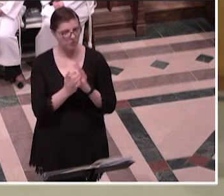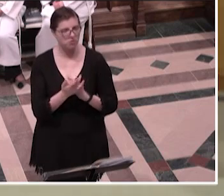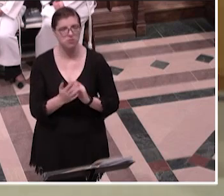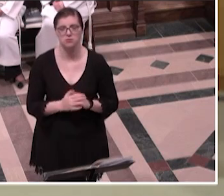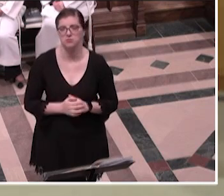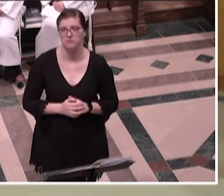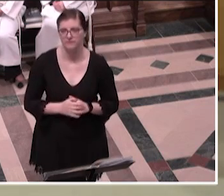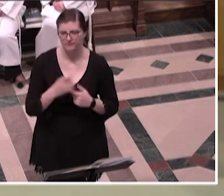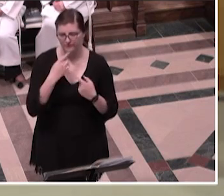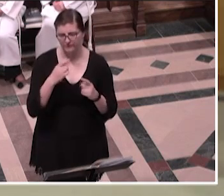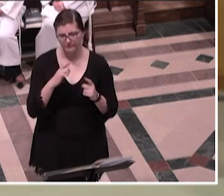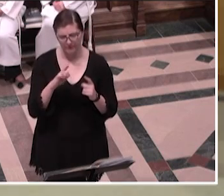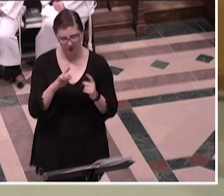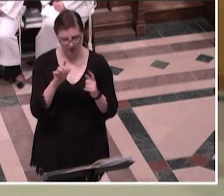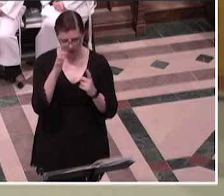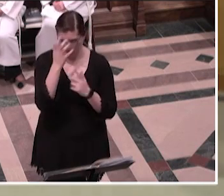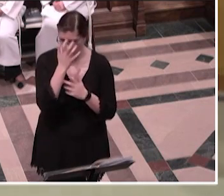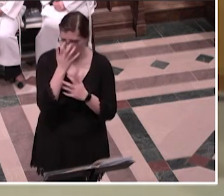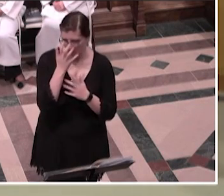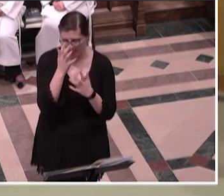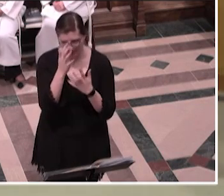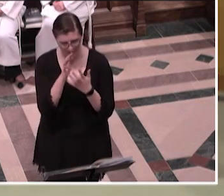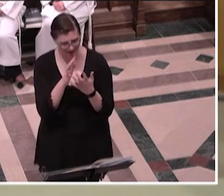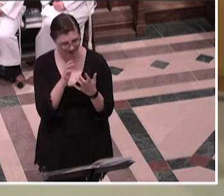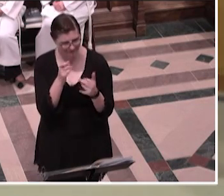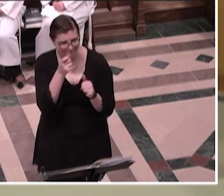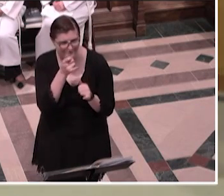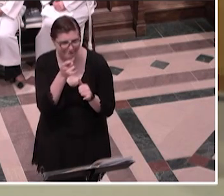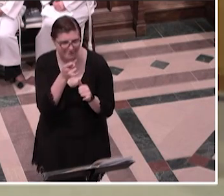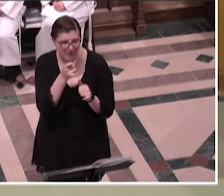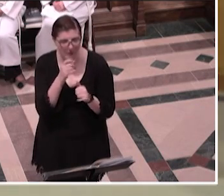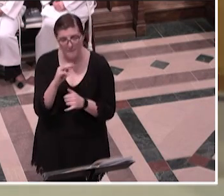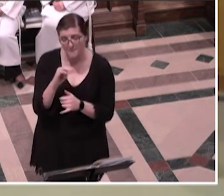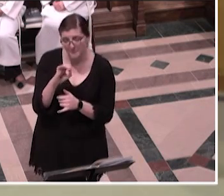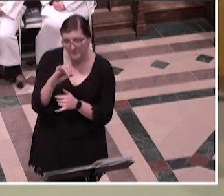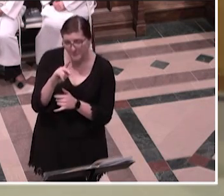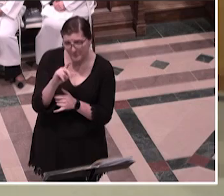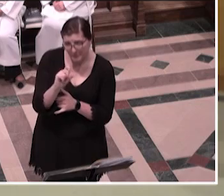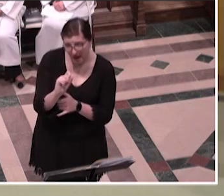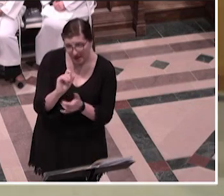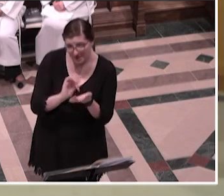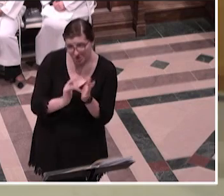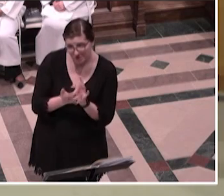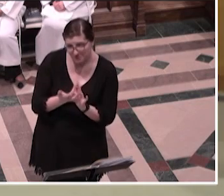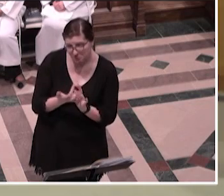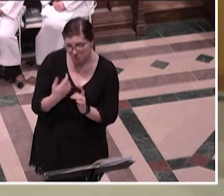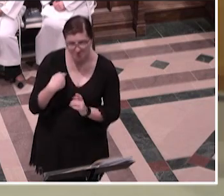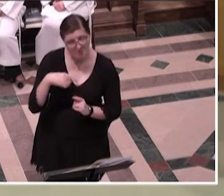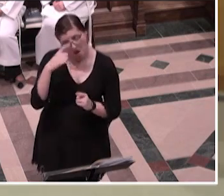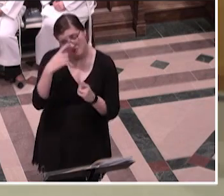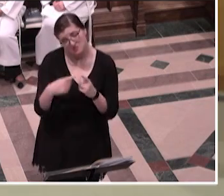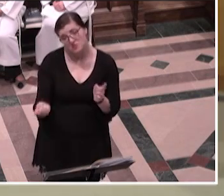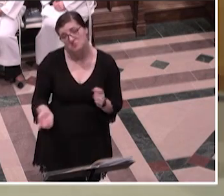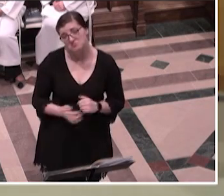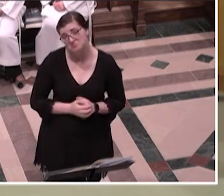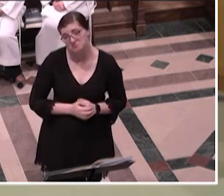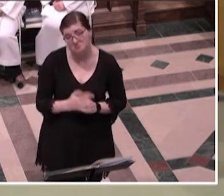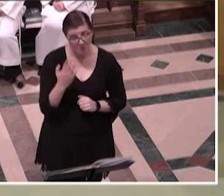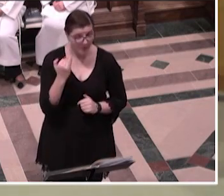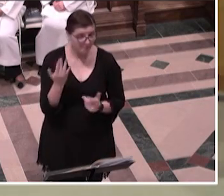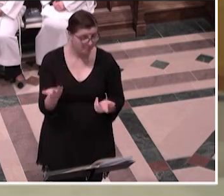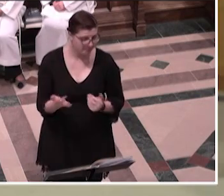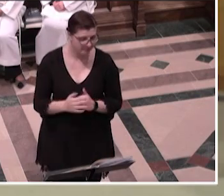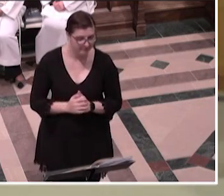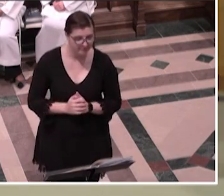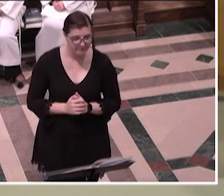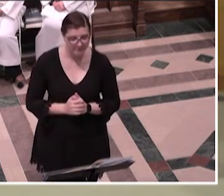claim his befuddlement mocks Jesus. I don't buy it. And this is why.